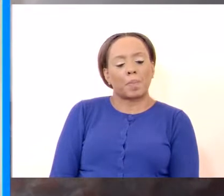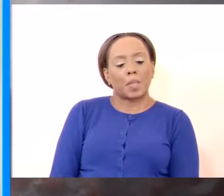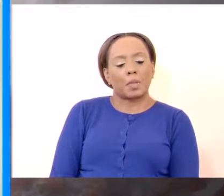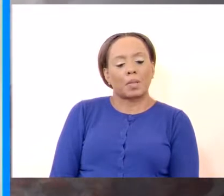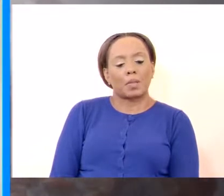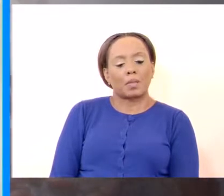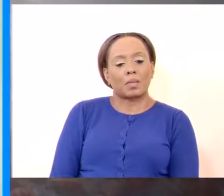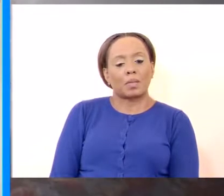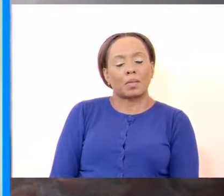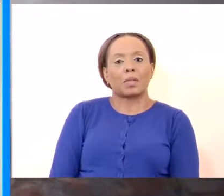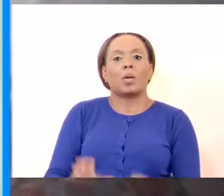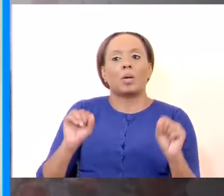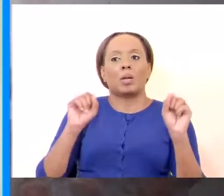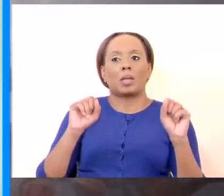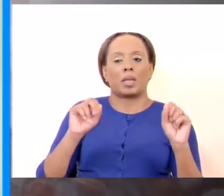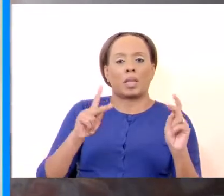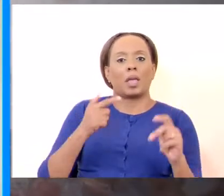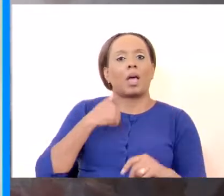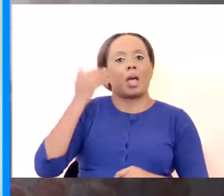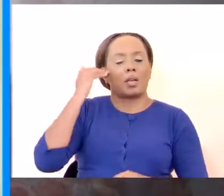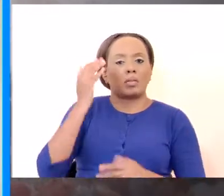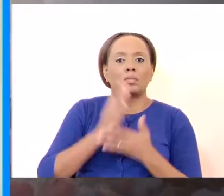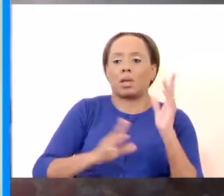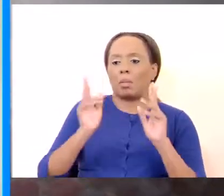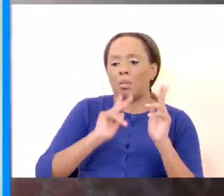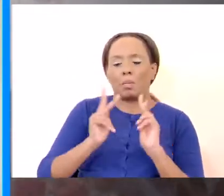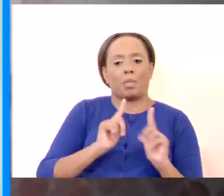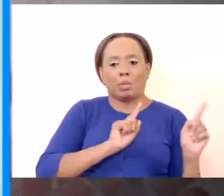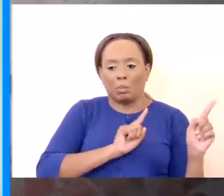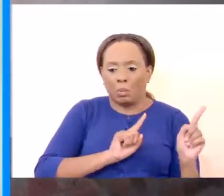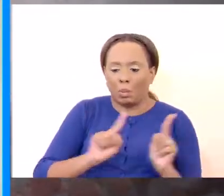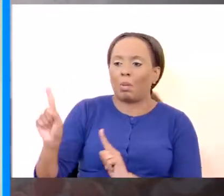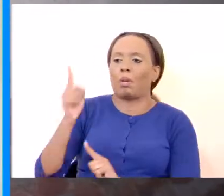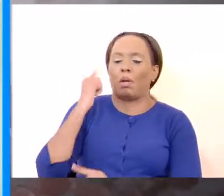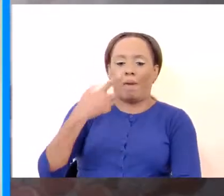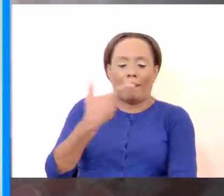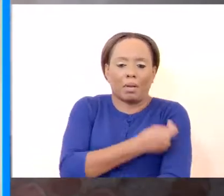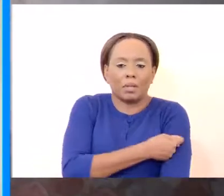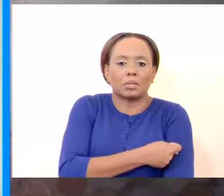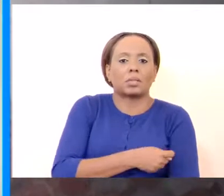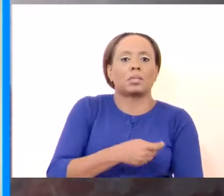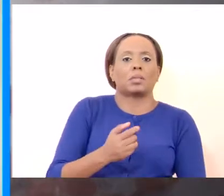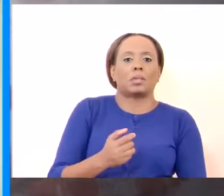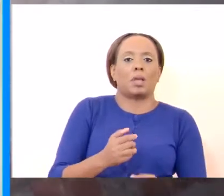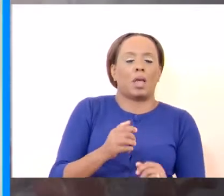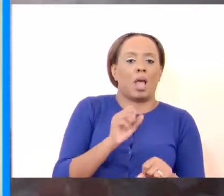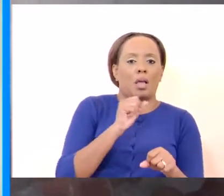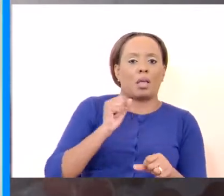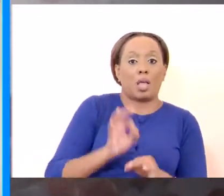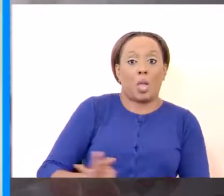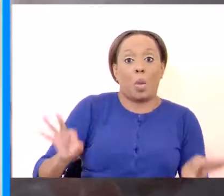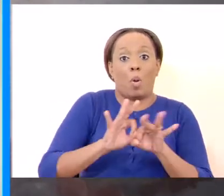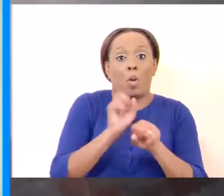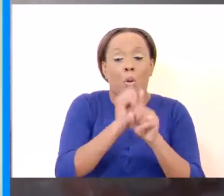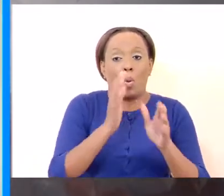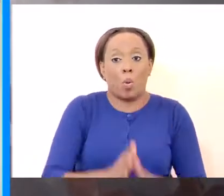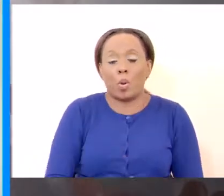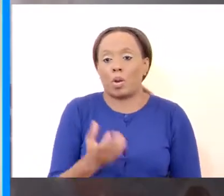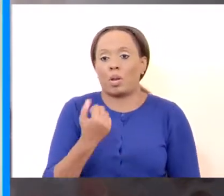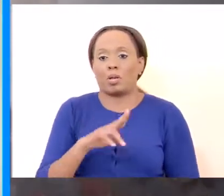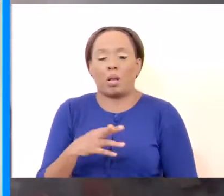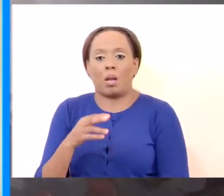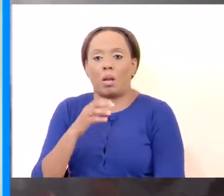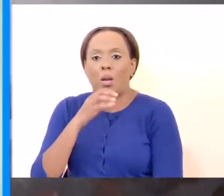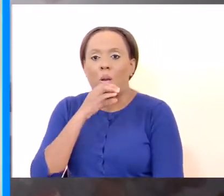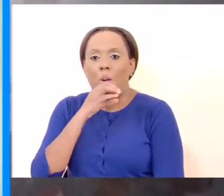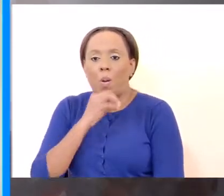a couple of catchments, frontline workers and some elderly persons. However, there have been reports of younger